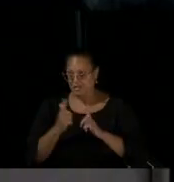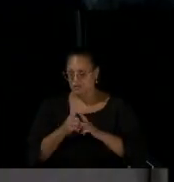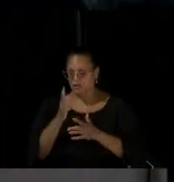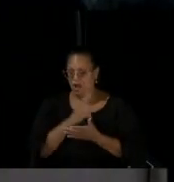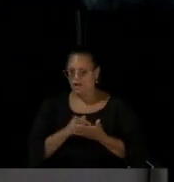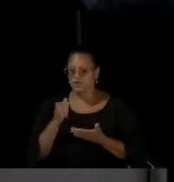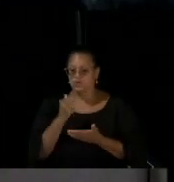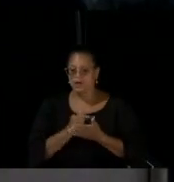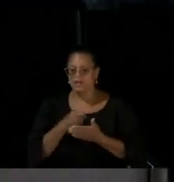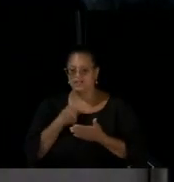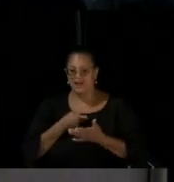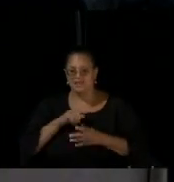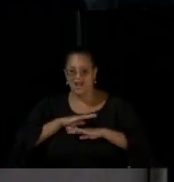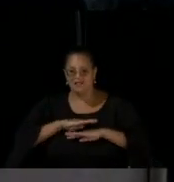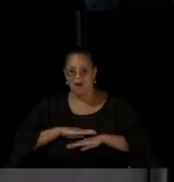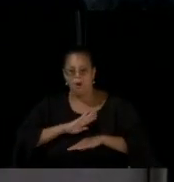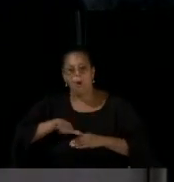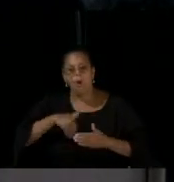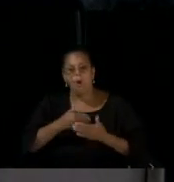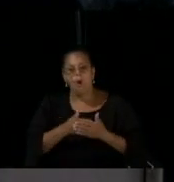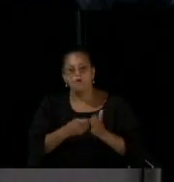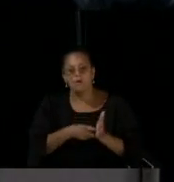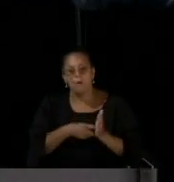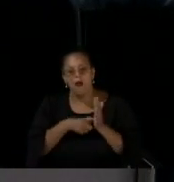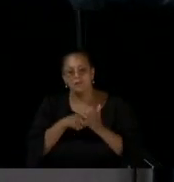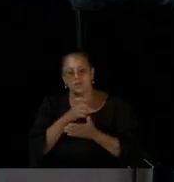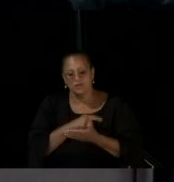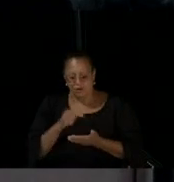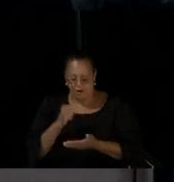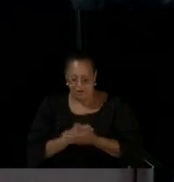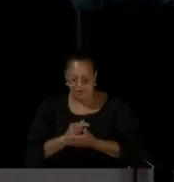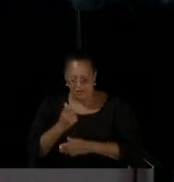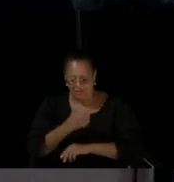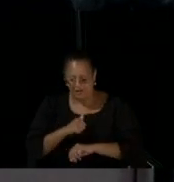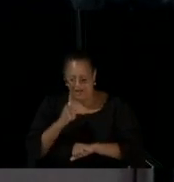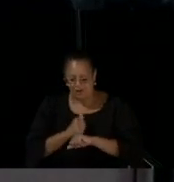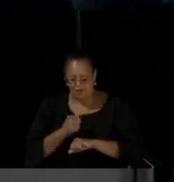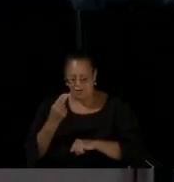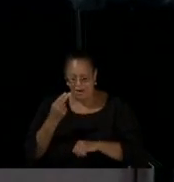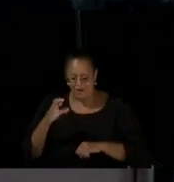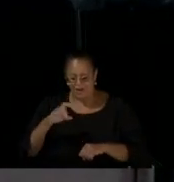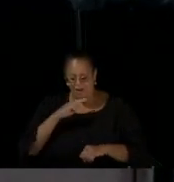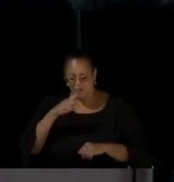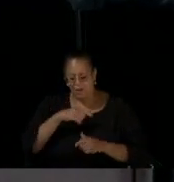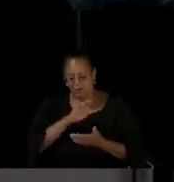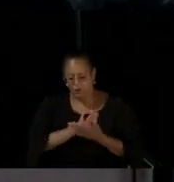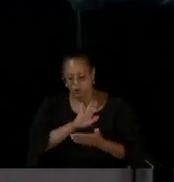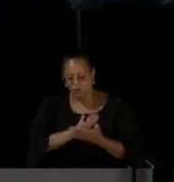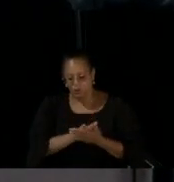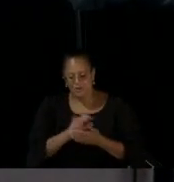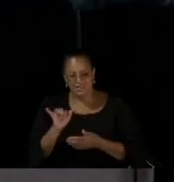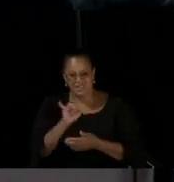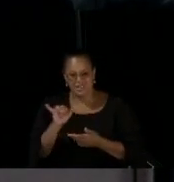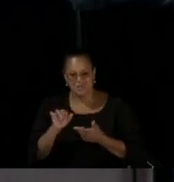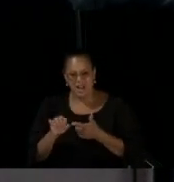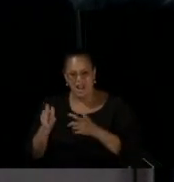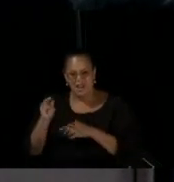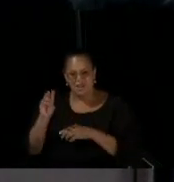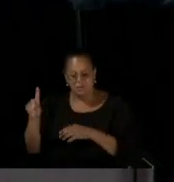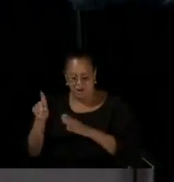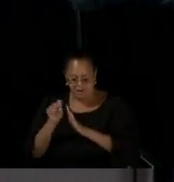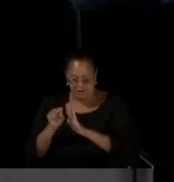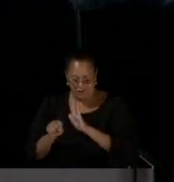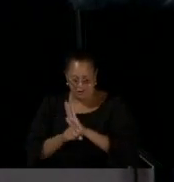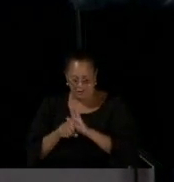you have met all the requirements for graduation as set forth by the Howard County Public School System and the Maryland State Department